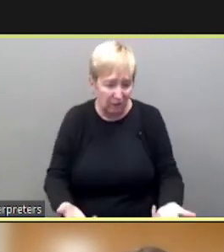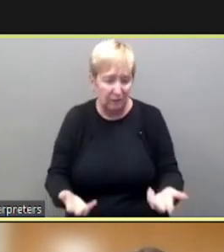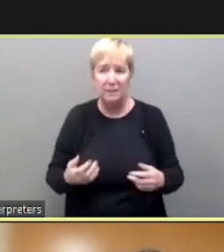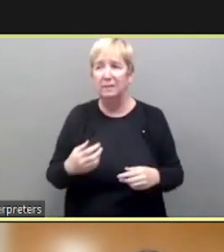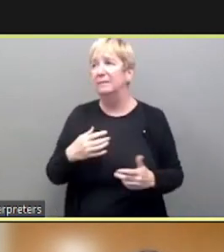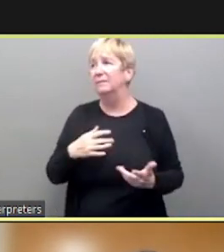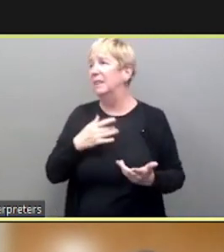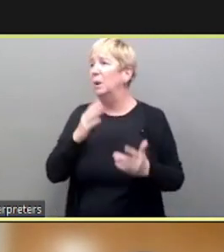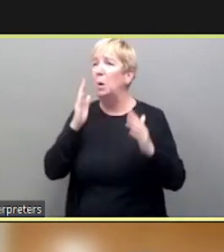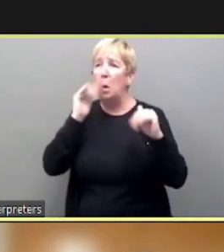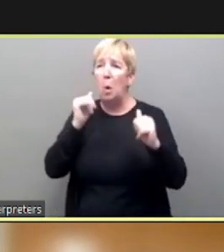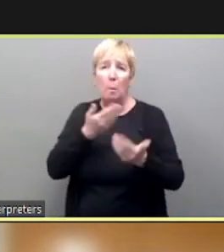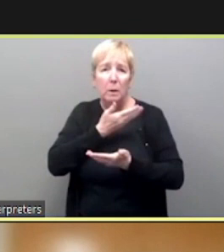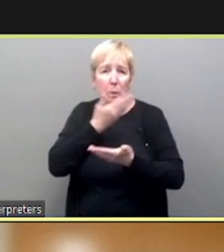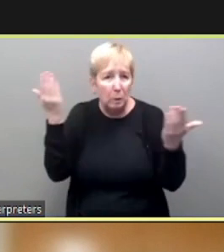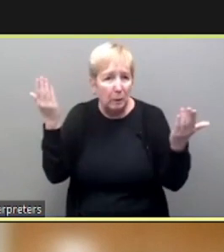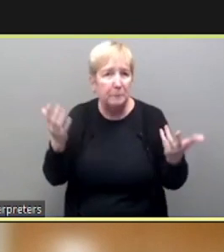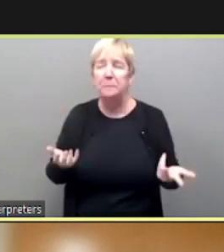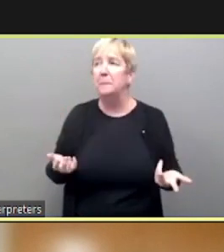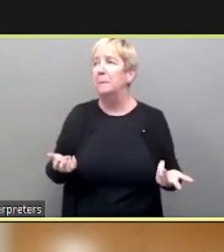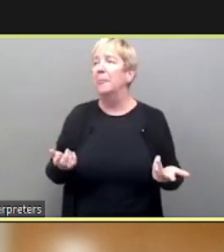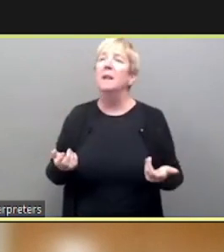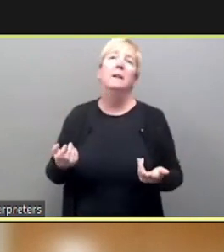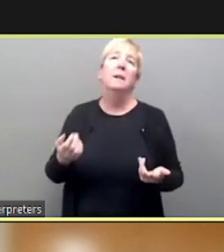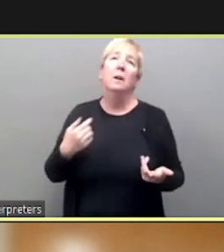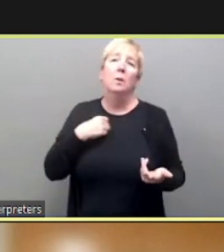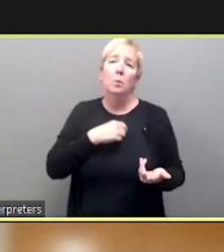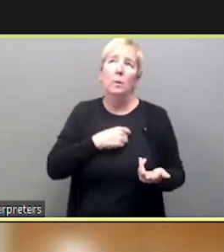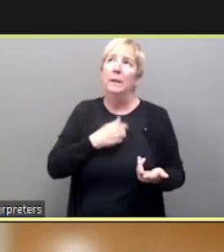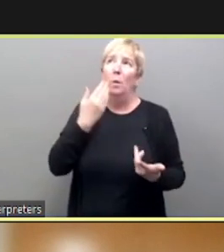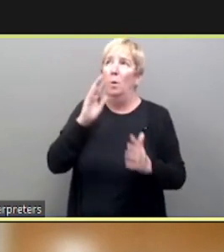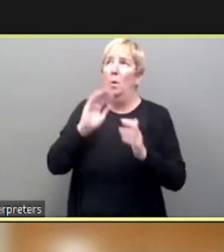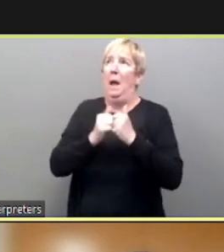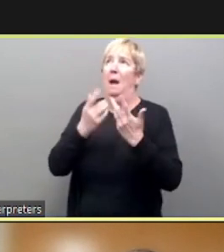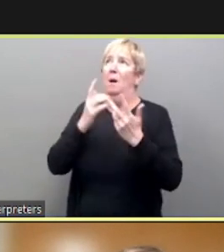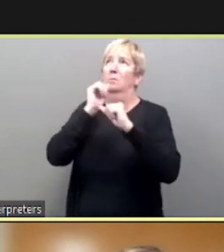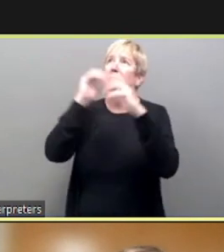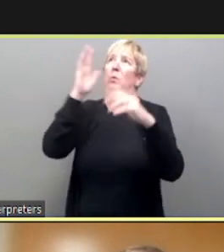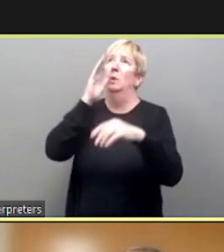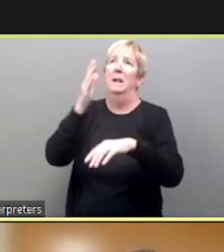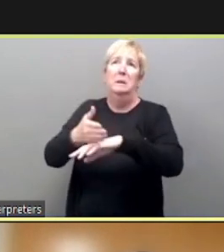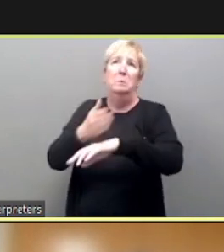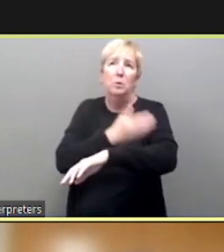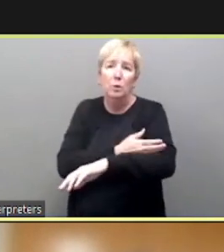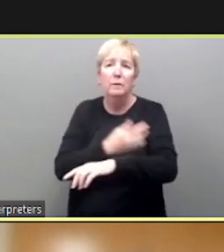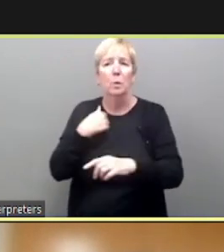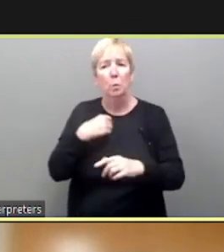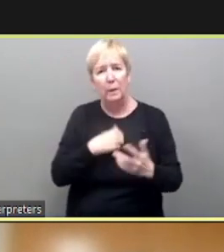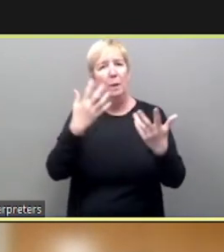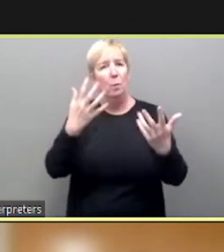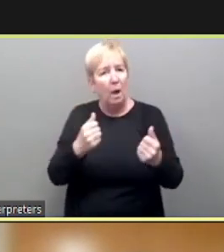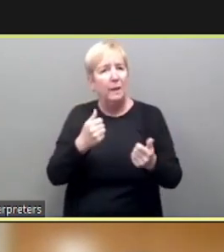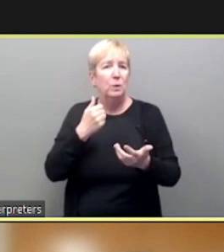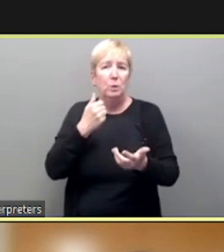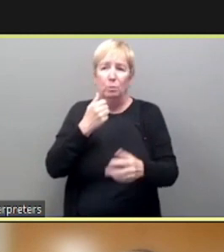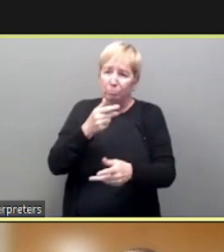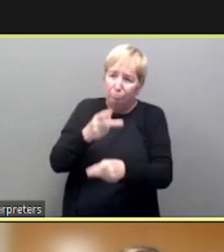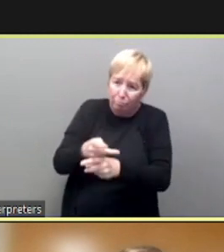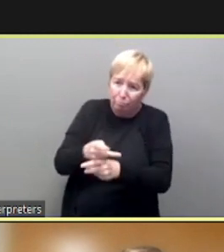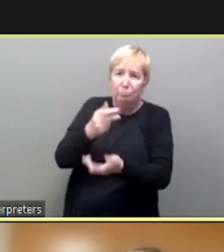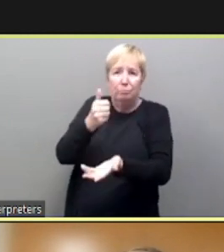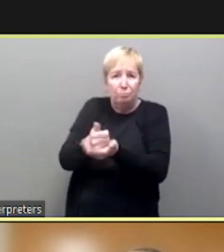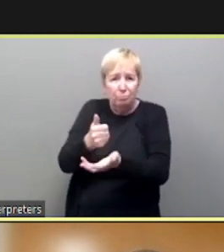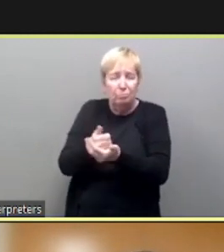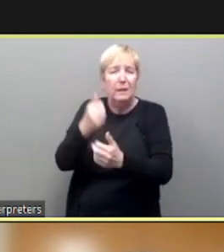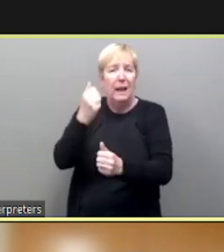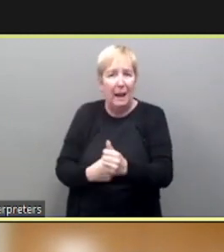normal again. We did not go into healthcare to say no, but to help anybody and everyone who needs it. Please help